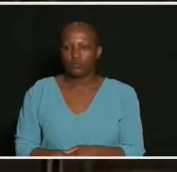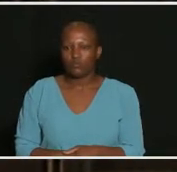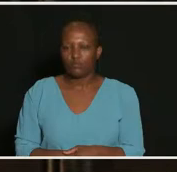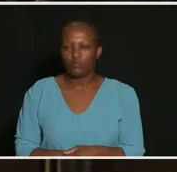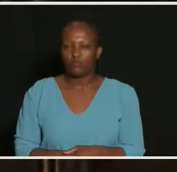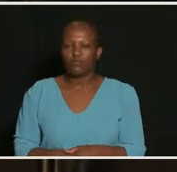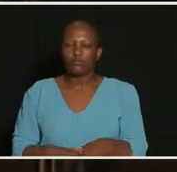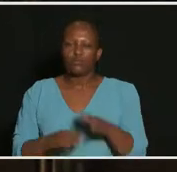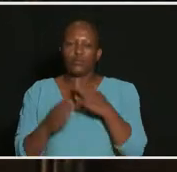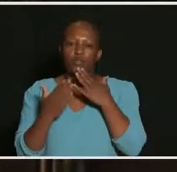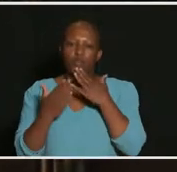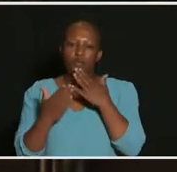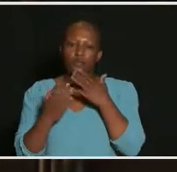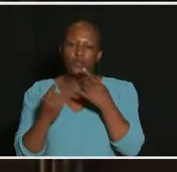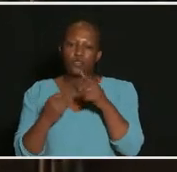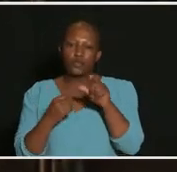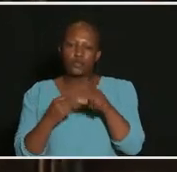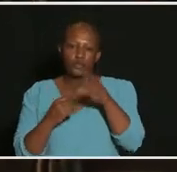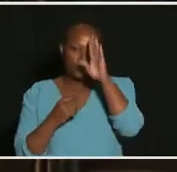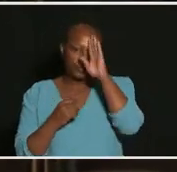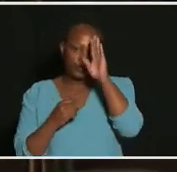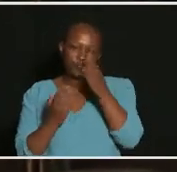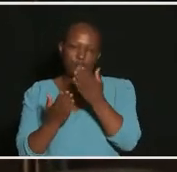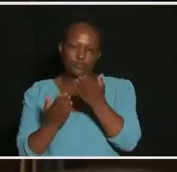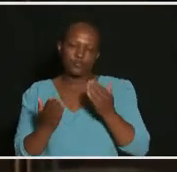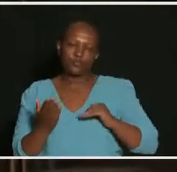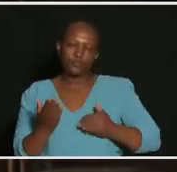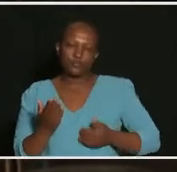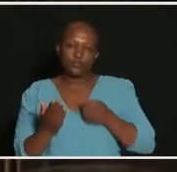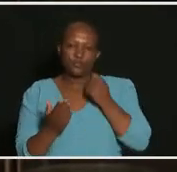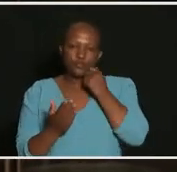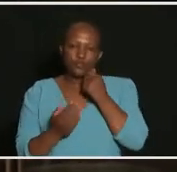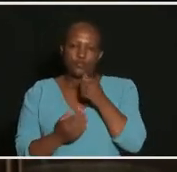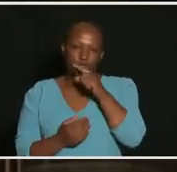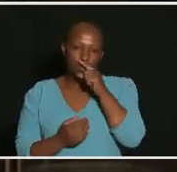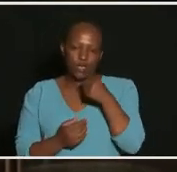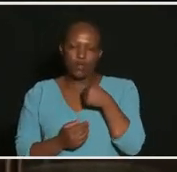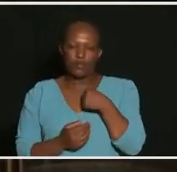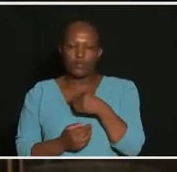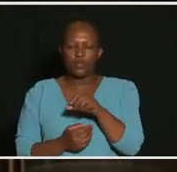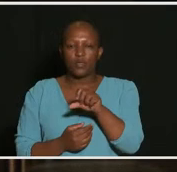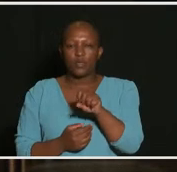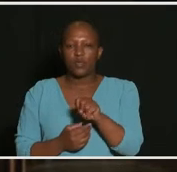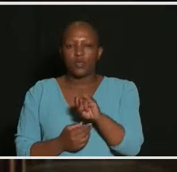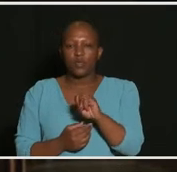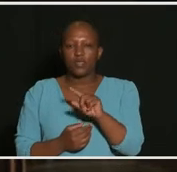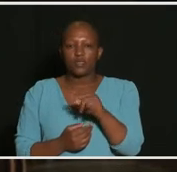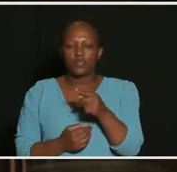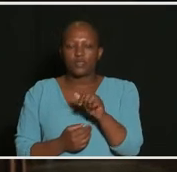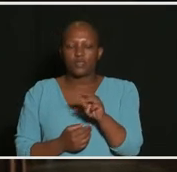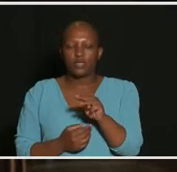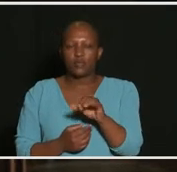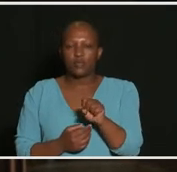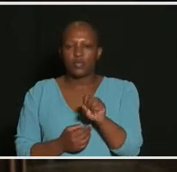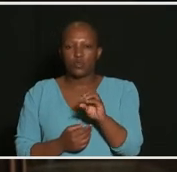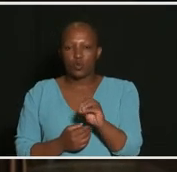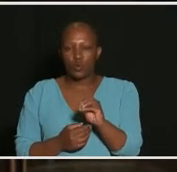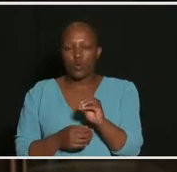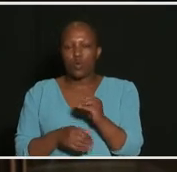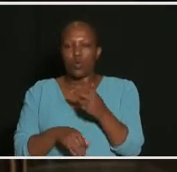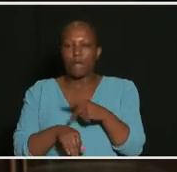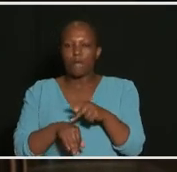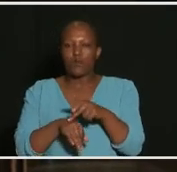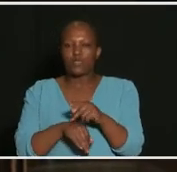thank you very much greetings ladies and gentlemen my name is 135